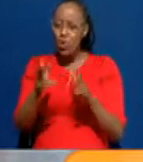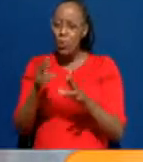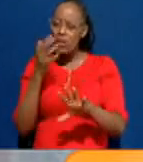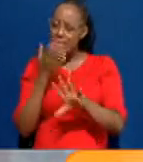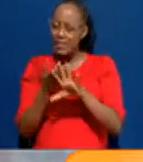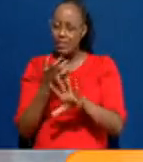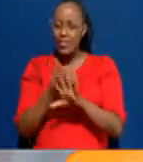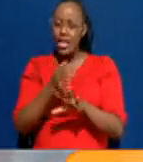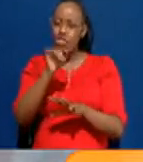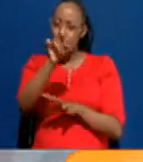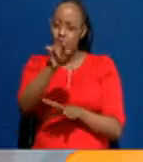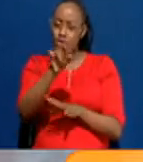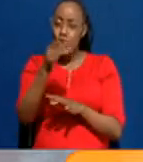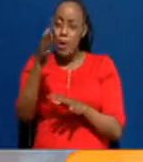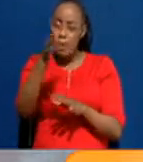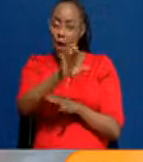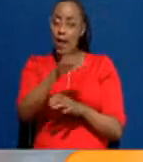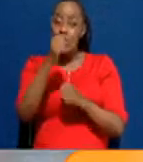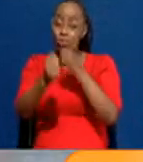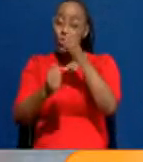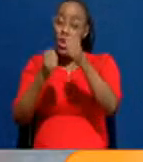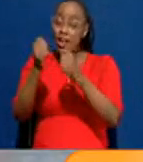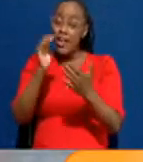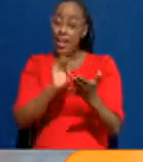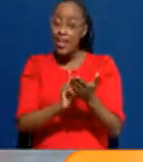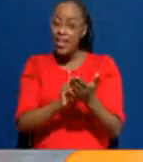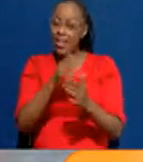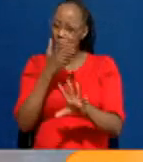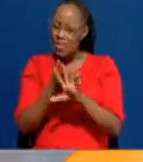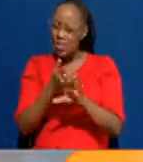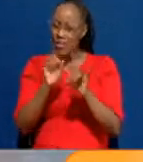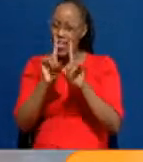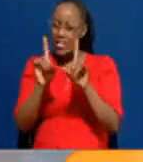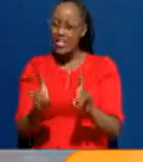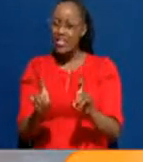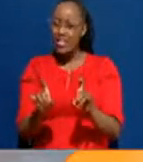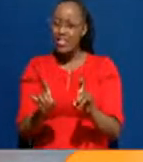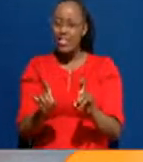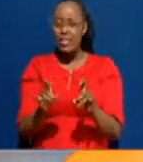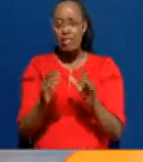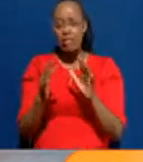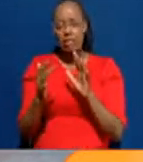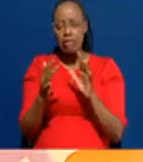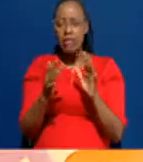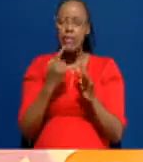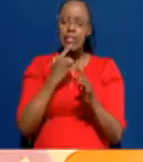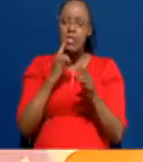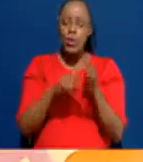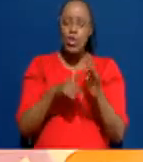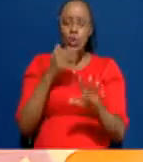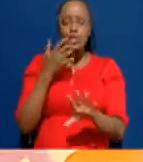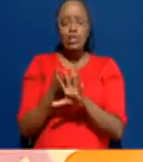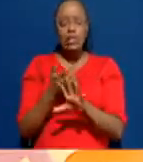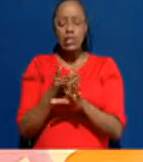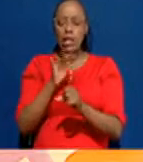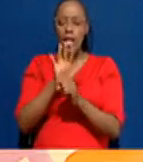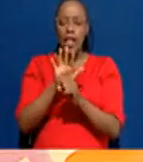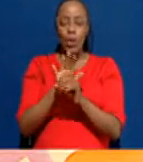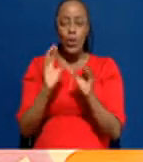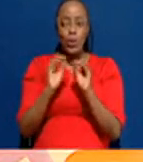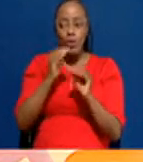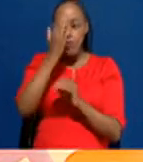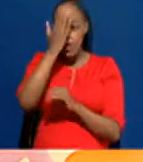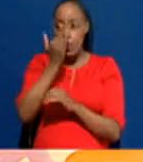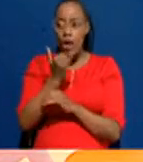You getting back to running. Ilikuwa ngumu? Naweza sema haikuwa ngumu sana kwangu